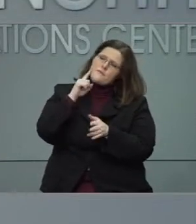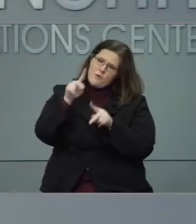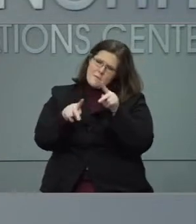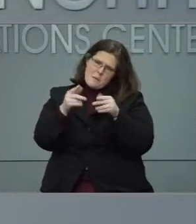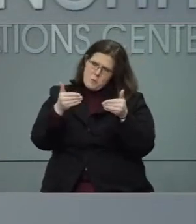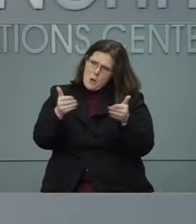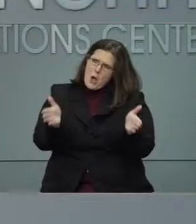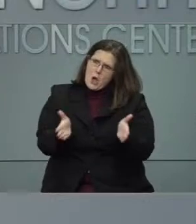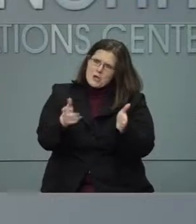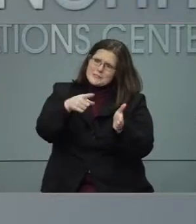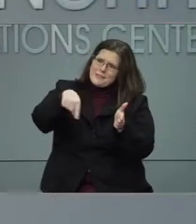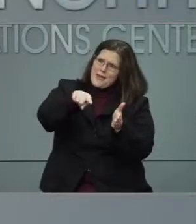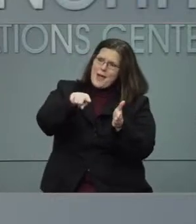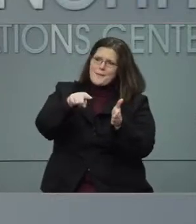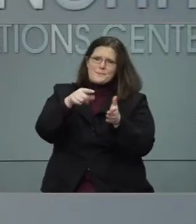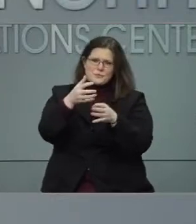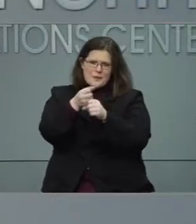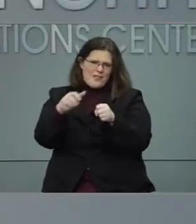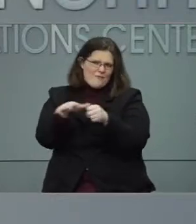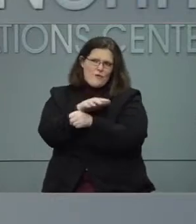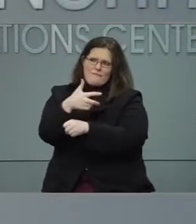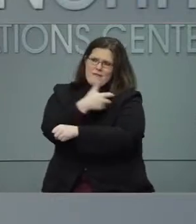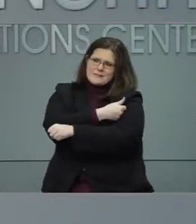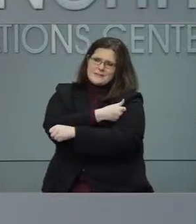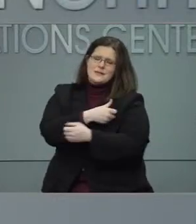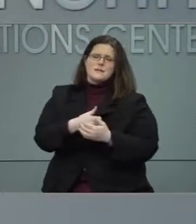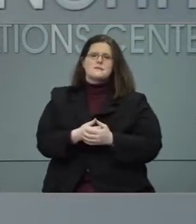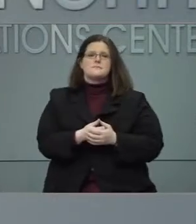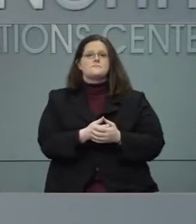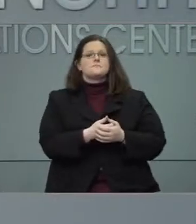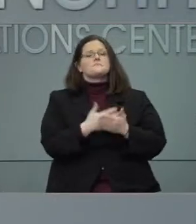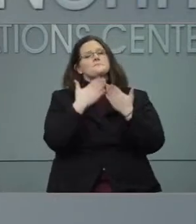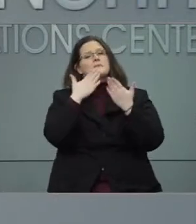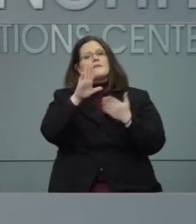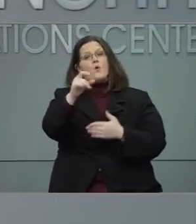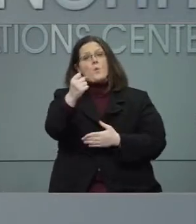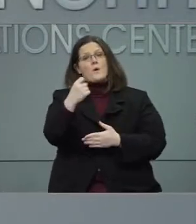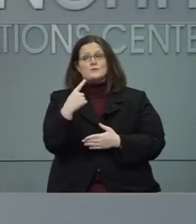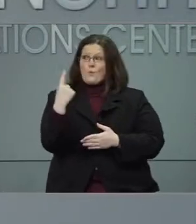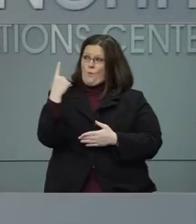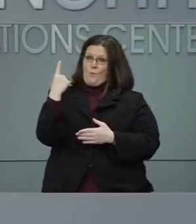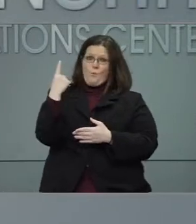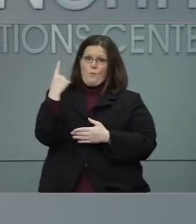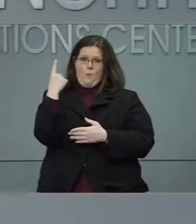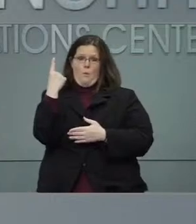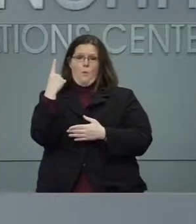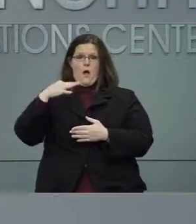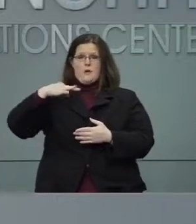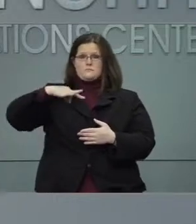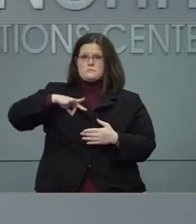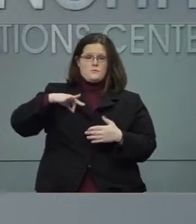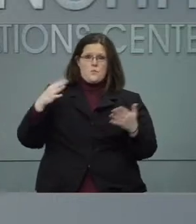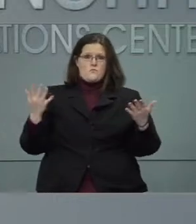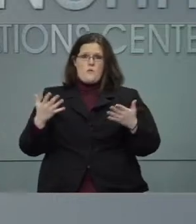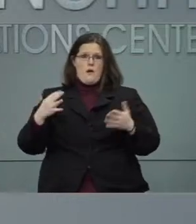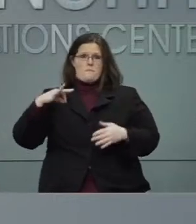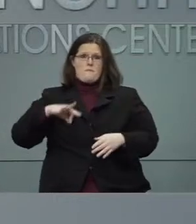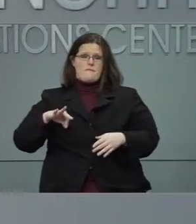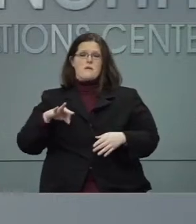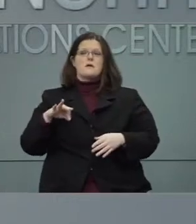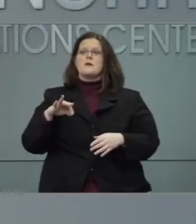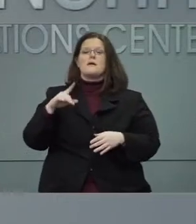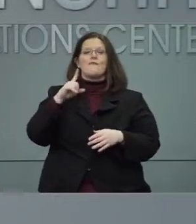Question, because we know it's critical. One incentive you just heard us mention that, today for the